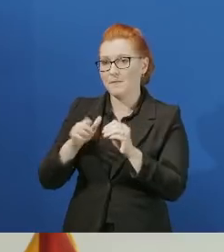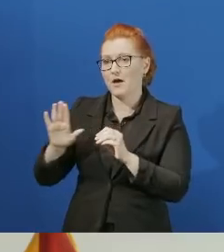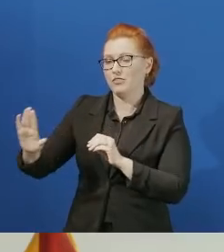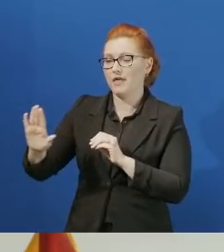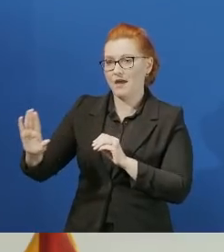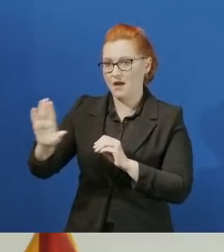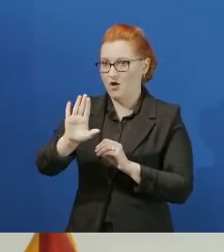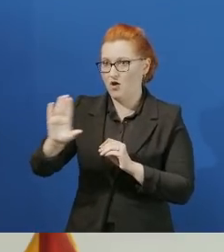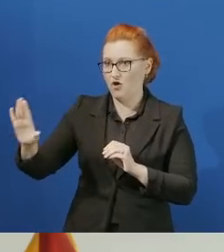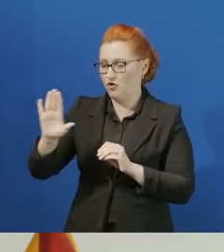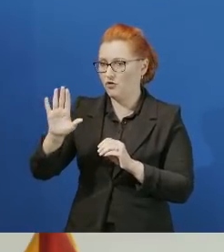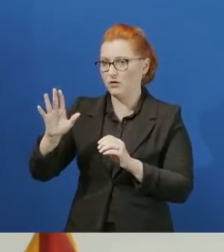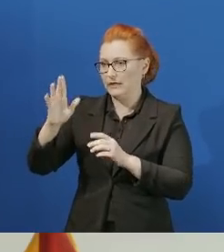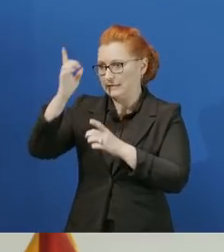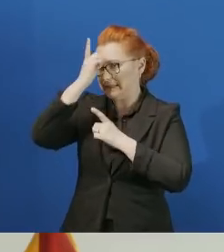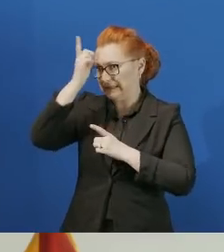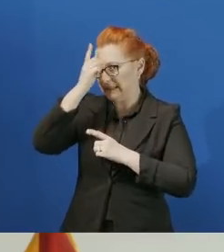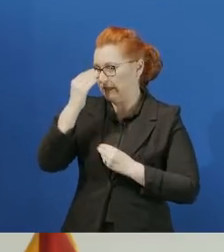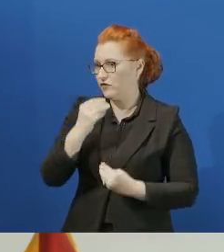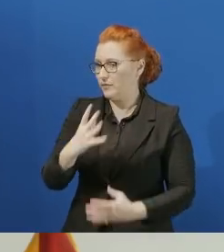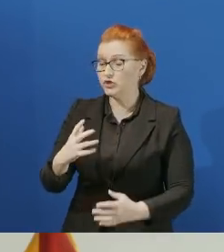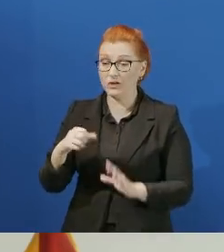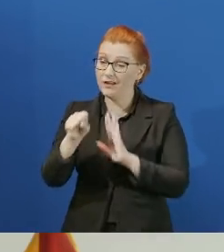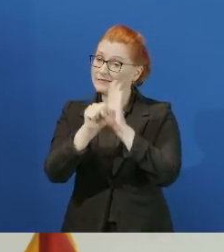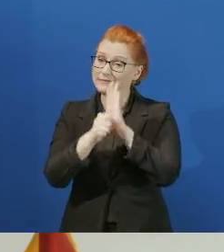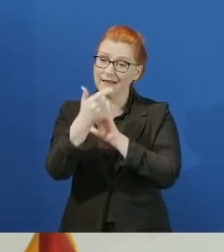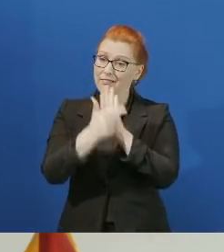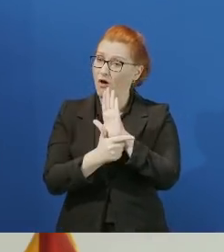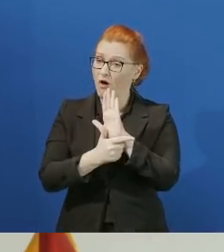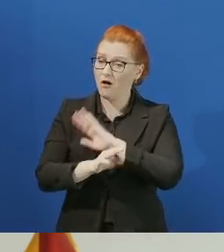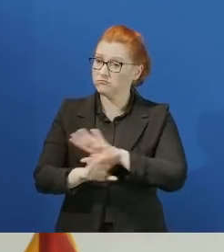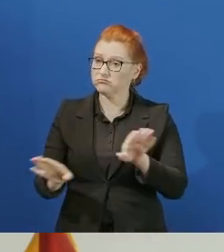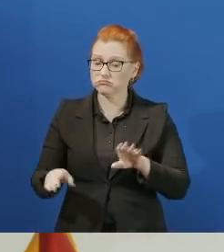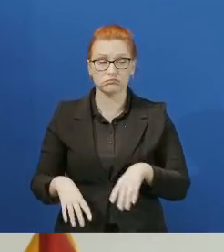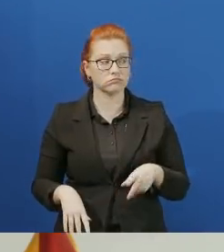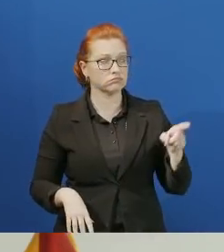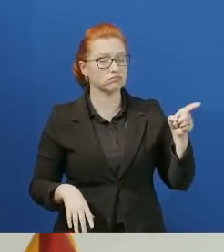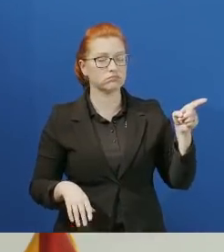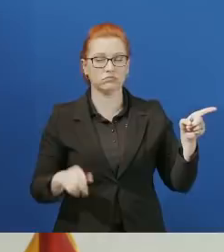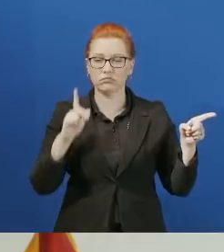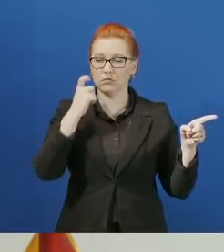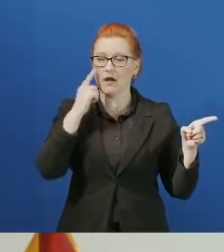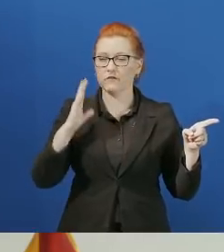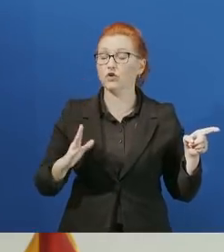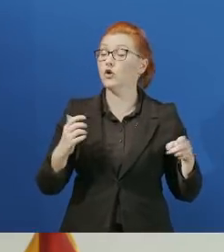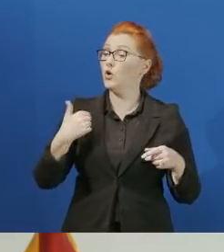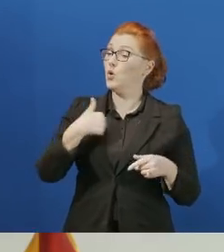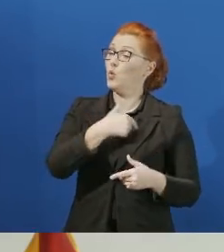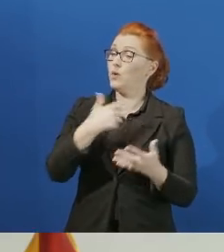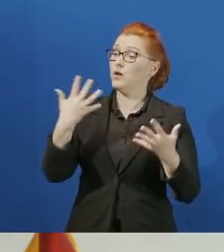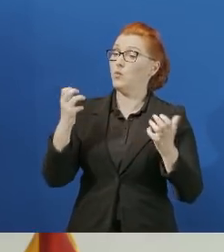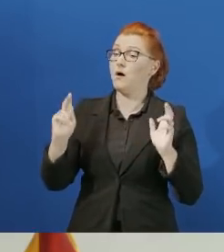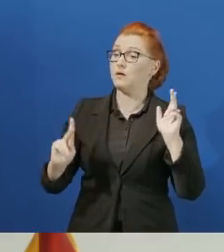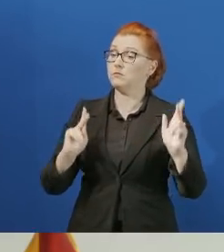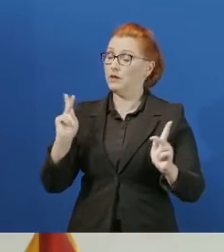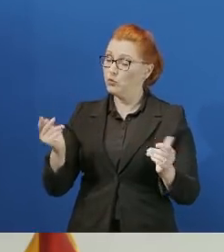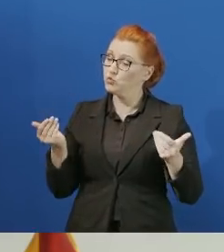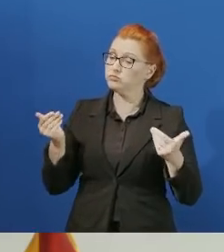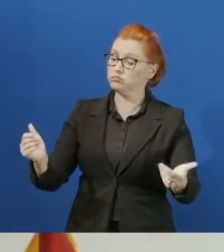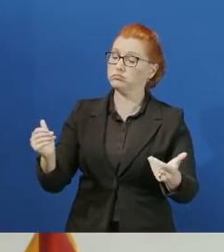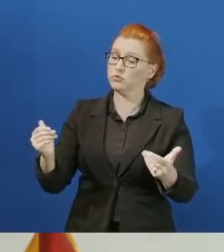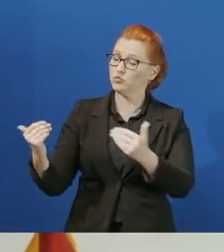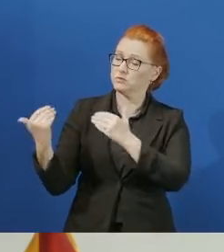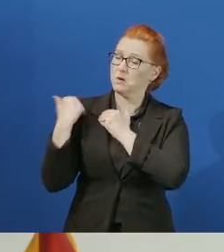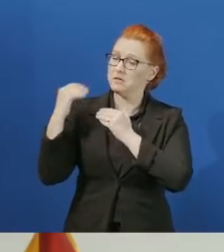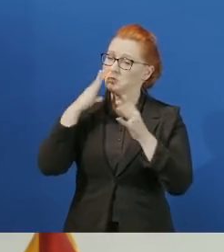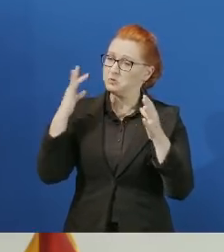So it is not HIPAA. But We want people to be able to make the most responsible decisions possible. We